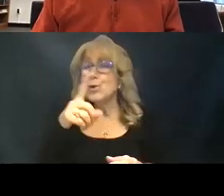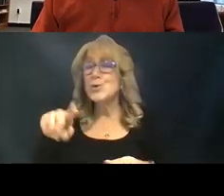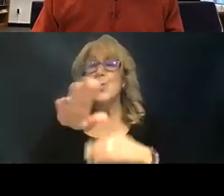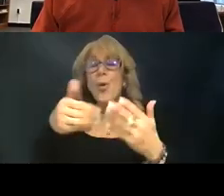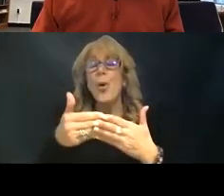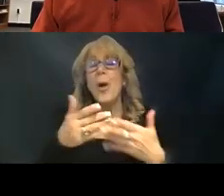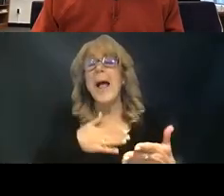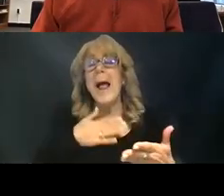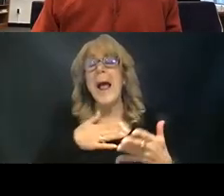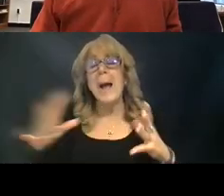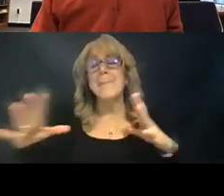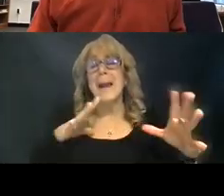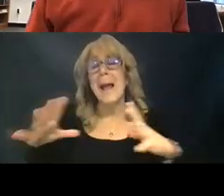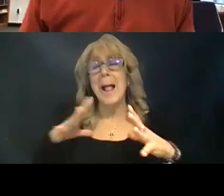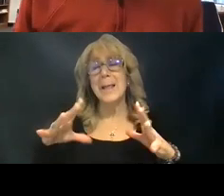season.